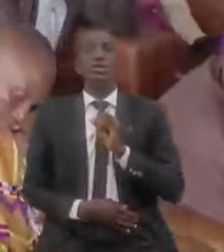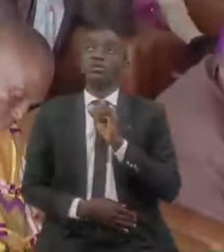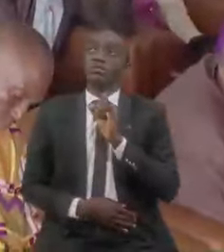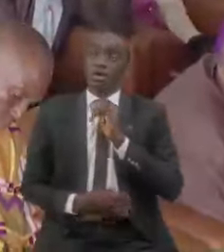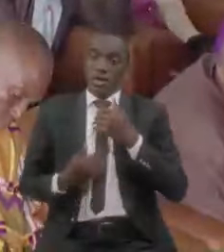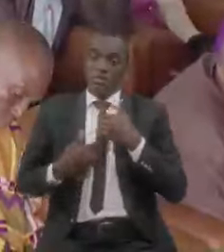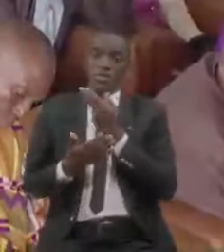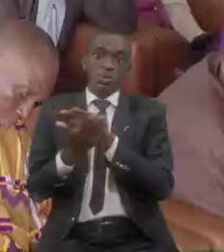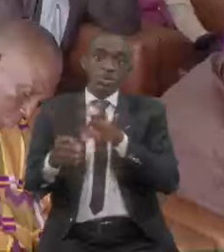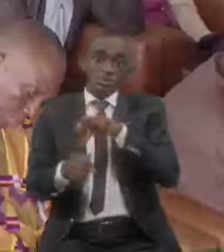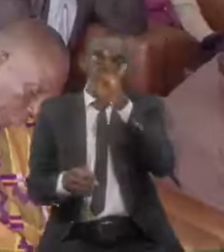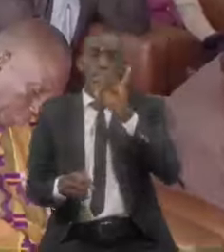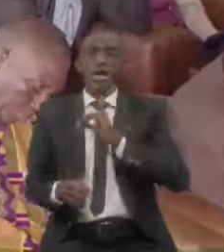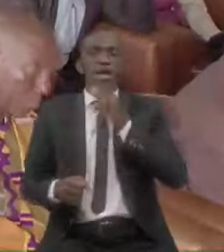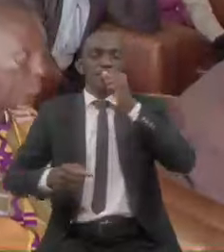mightier than your mountain,